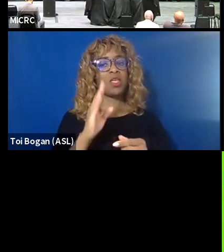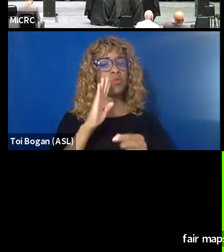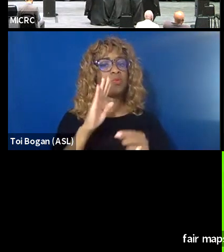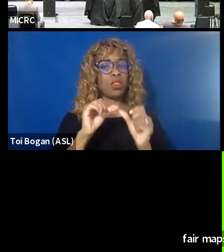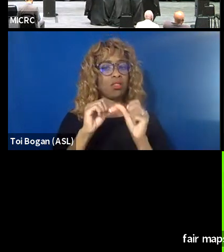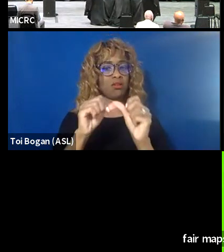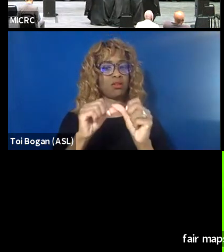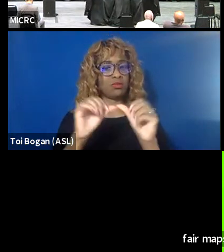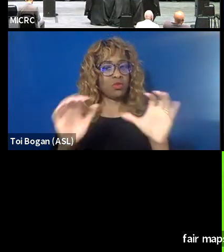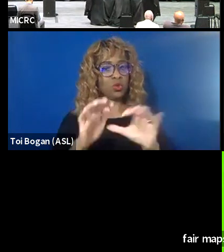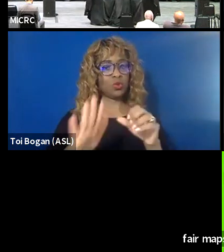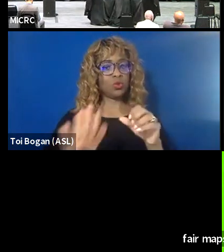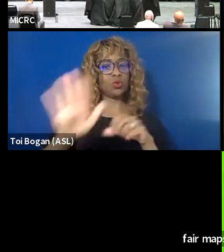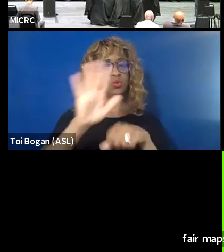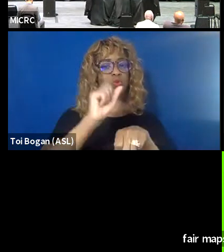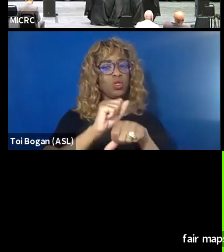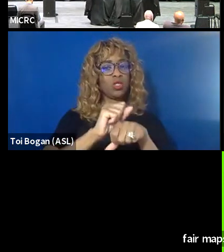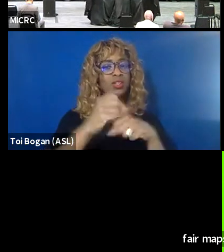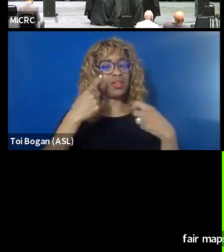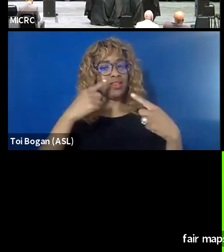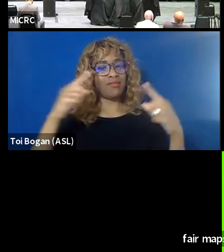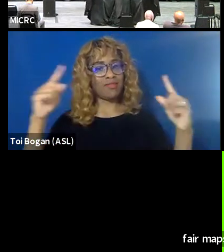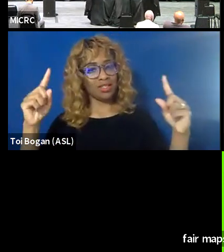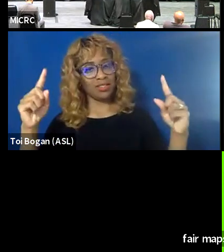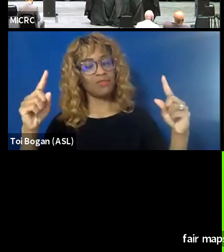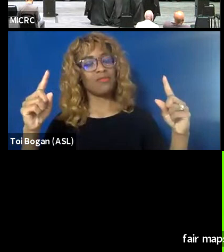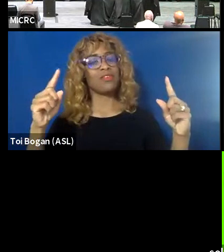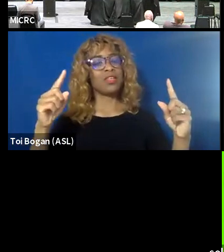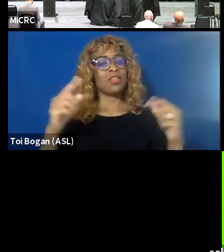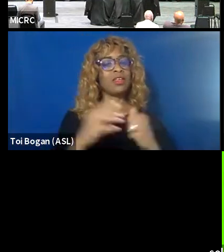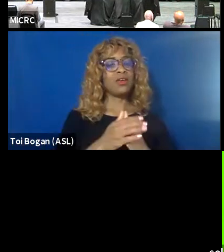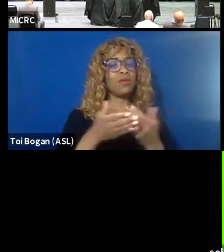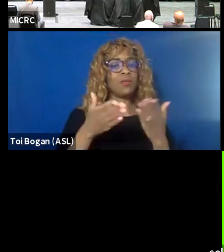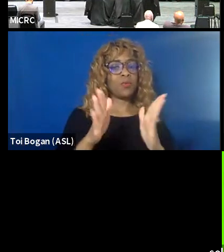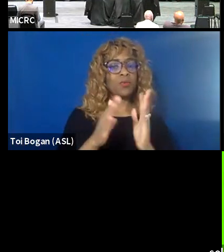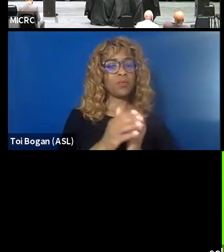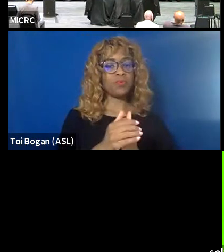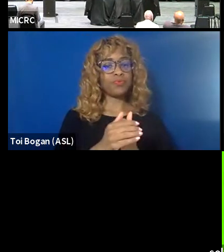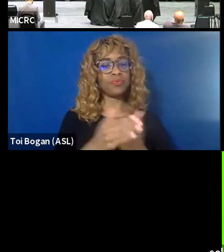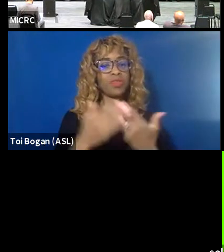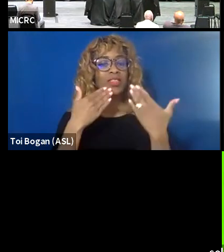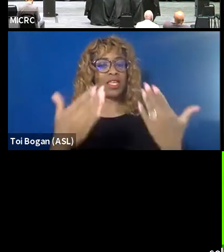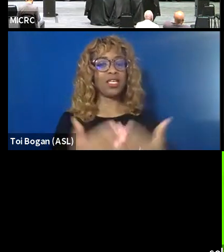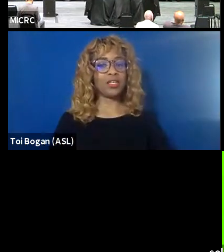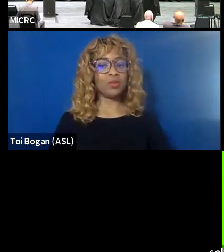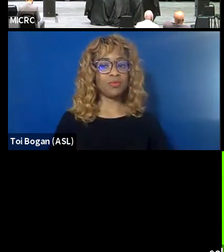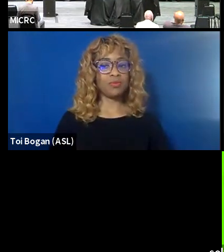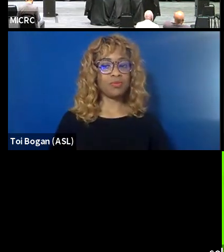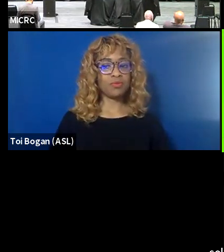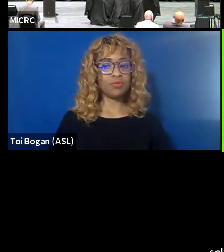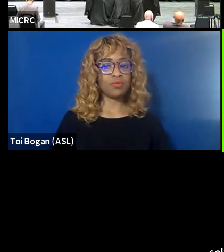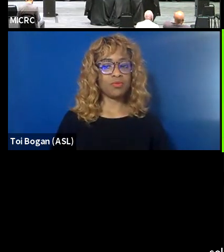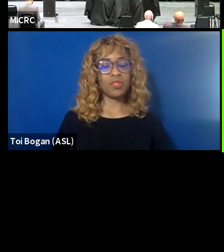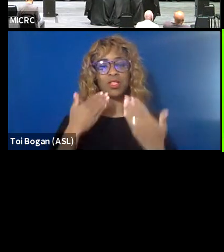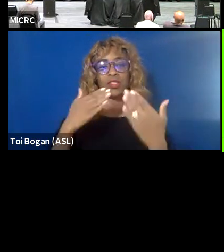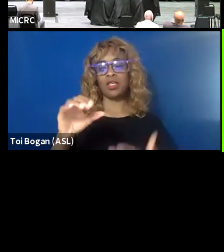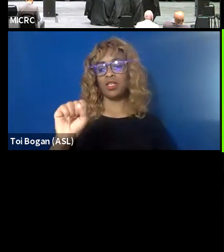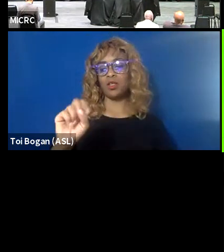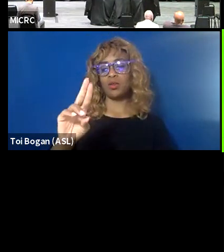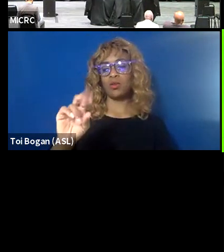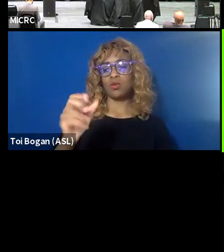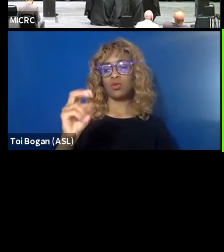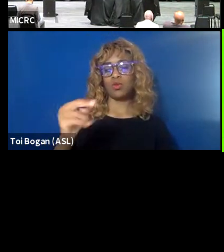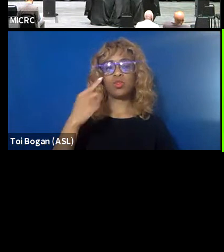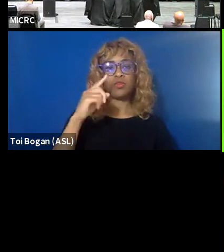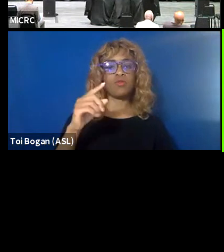carry out their work in an effective and efficient manner. Thank you. Thank you, Susan, so much for taking